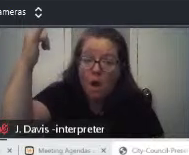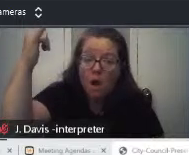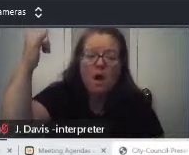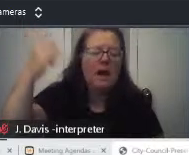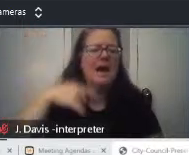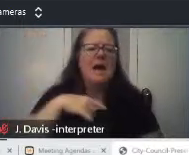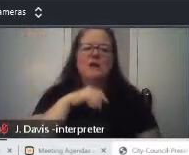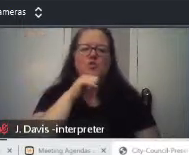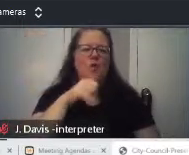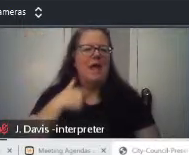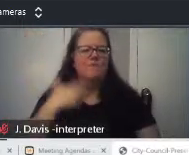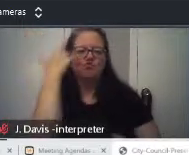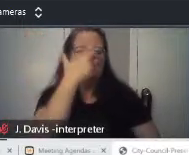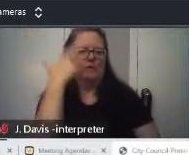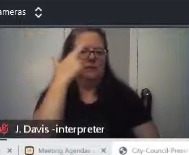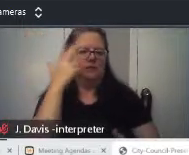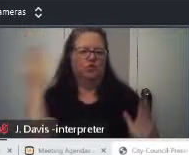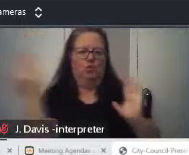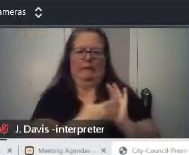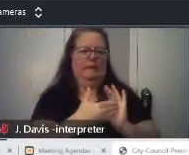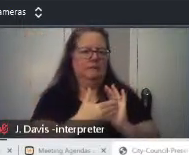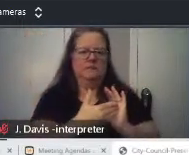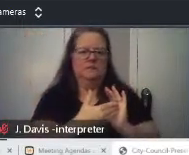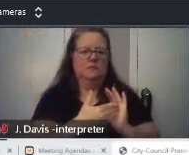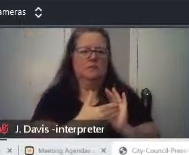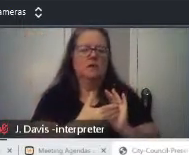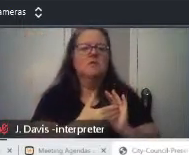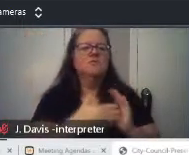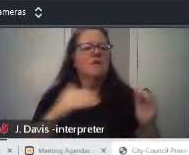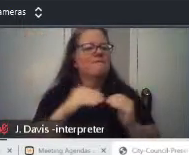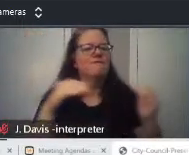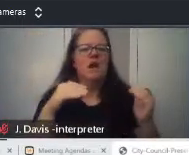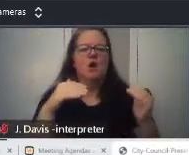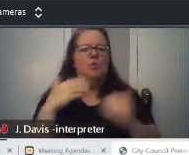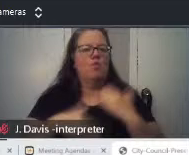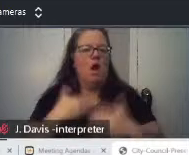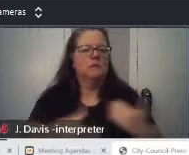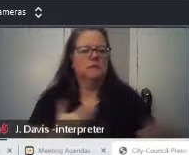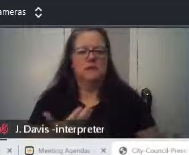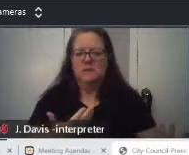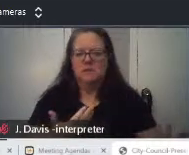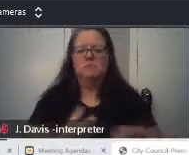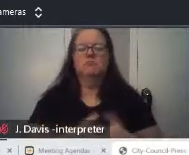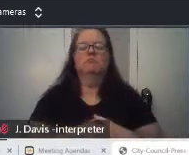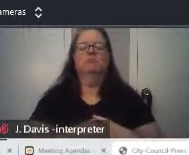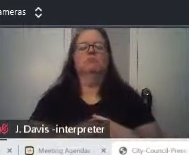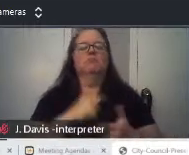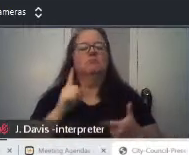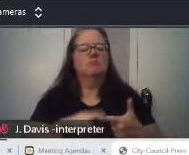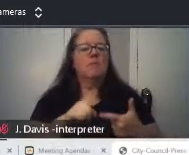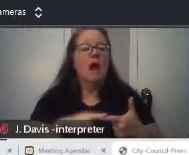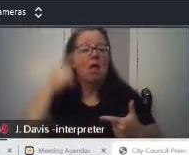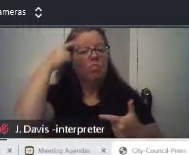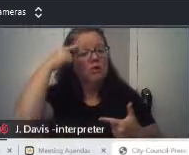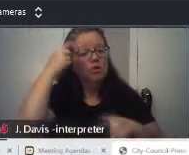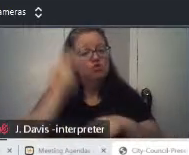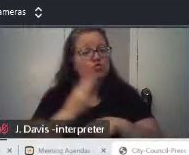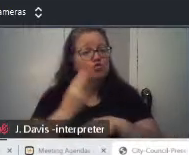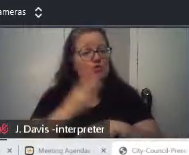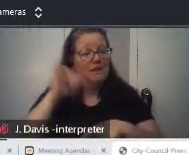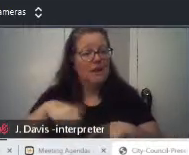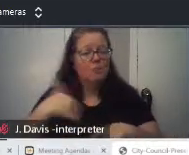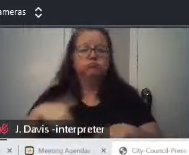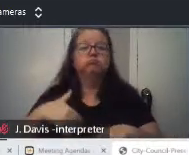strong reason to object to it. I think it was a fair and open process. I think the use is